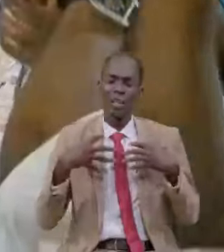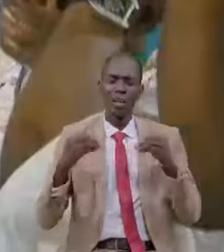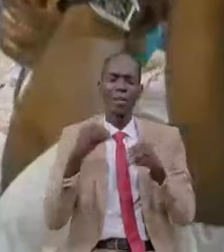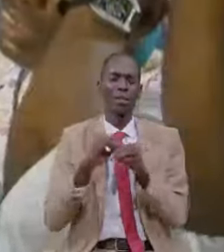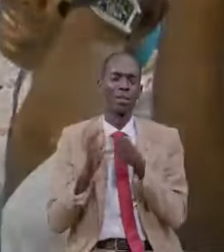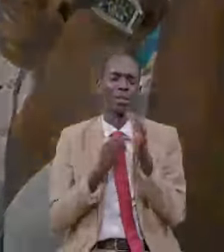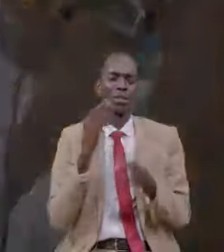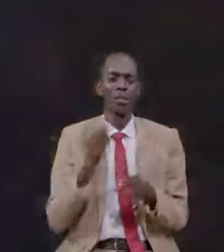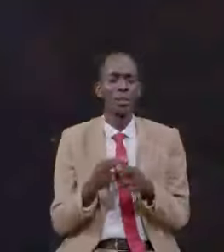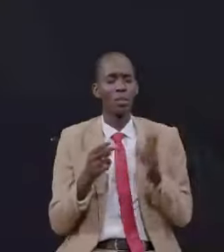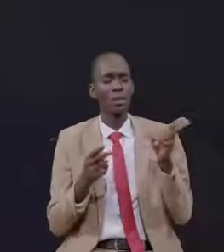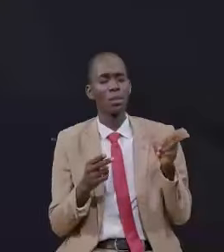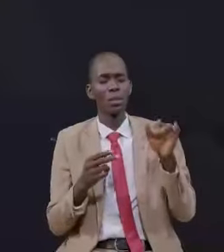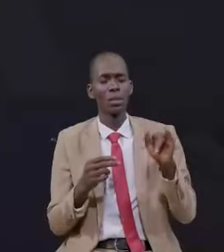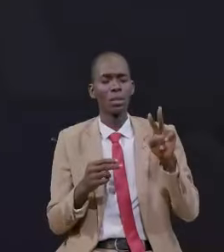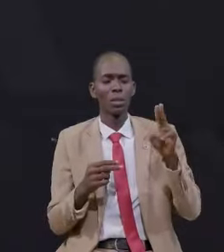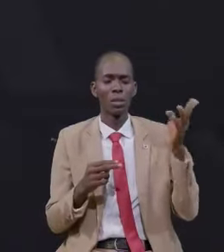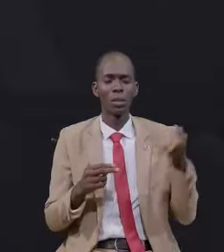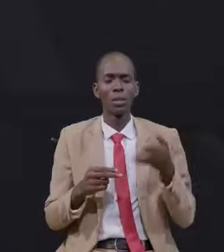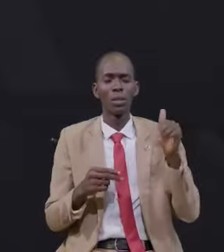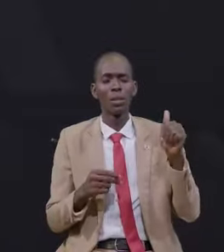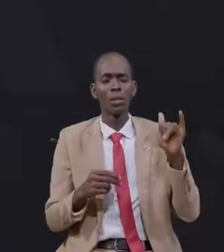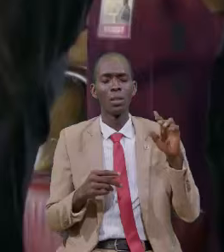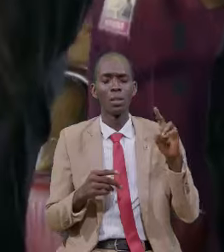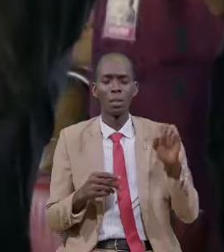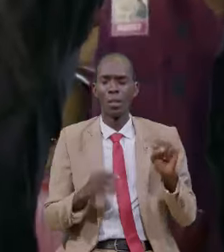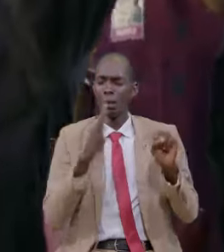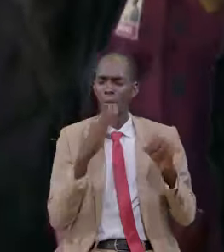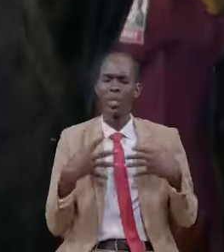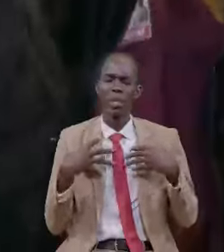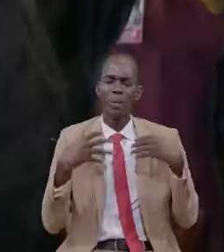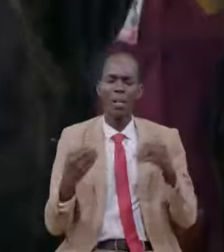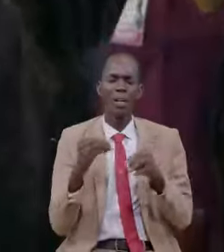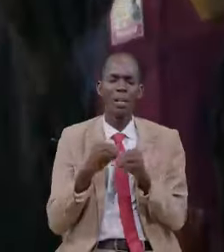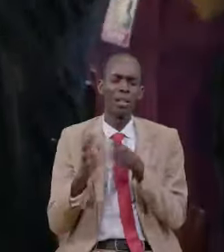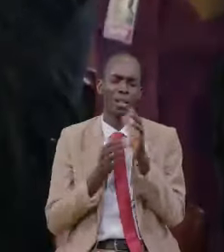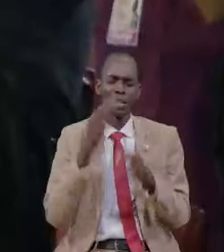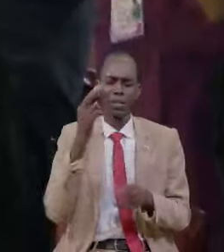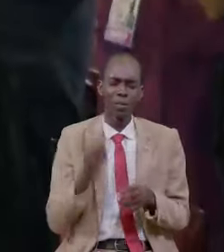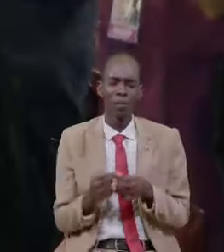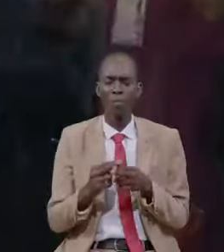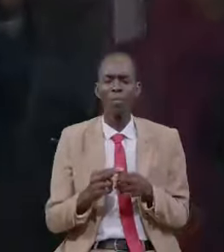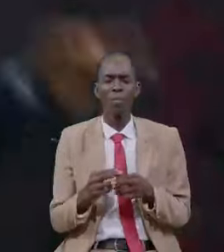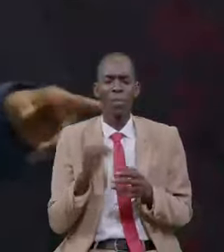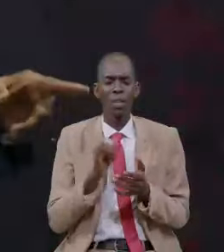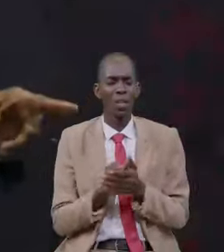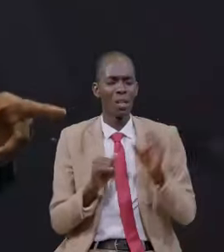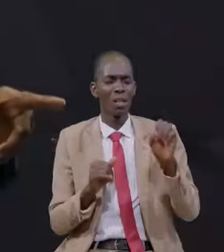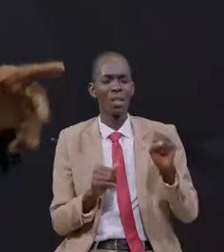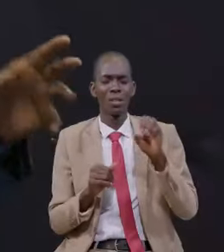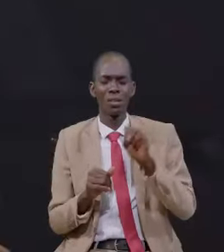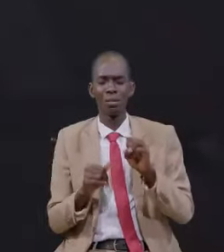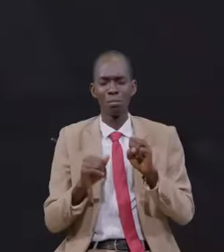name. HIV/AIDS, be healed in Jesus' name. Sickle cell